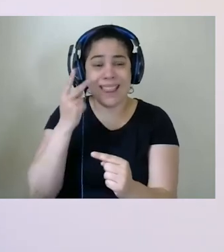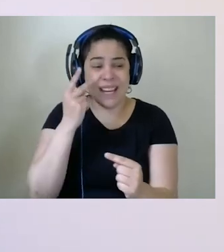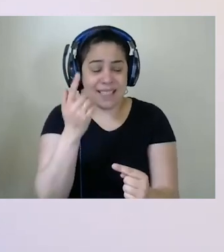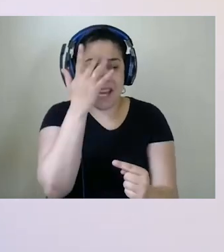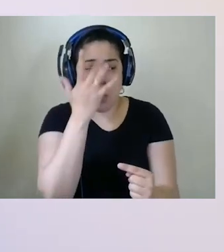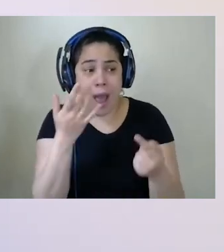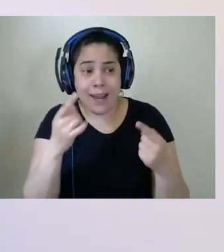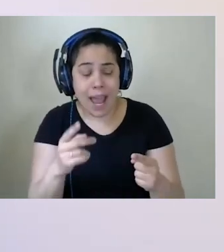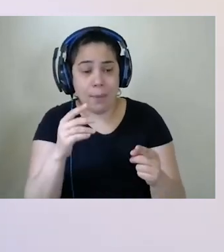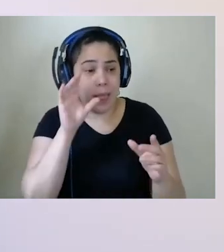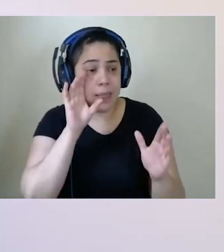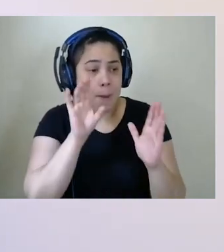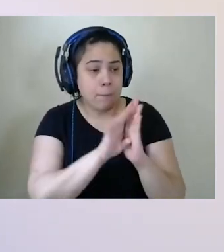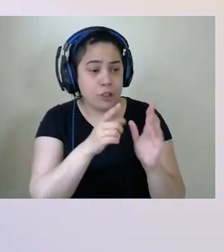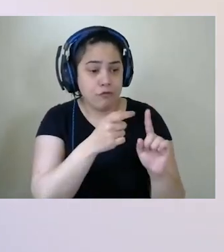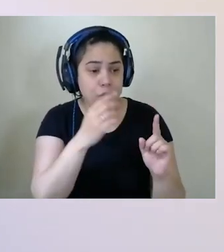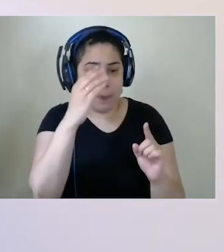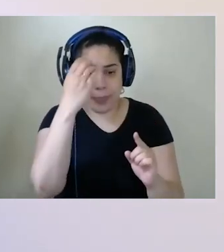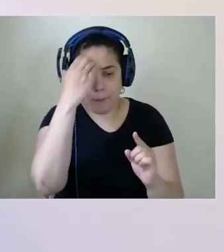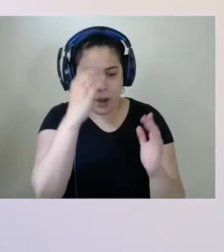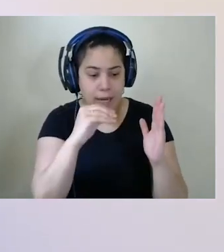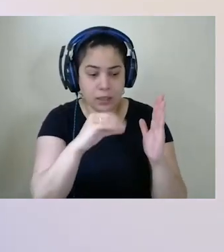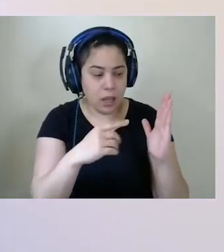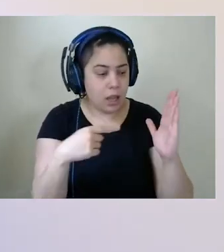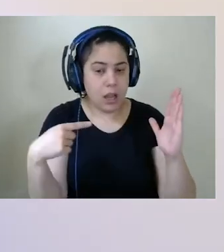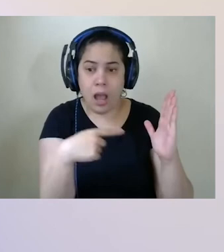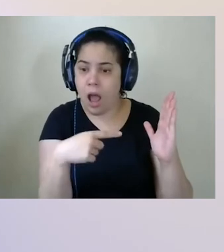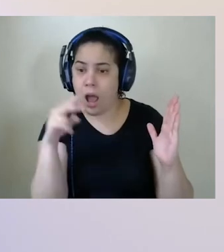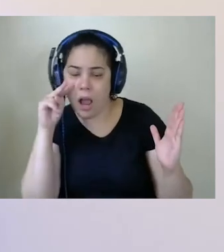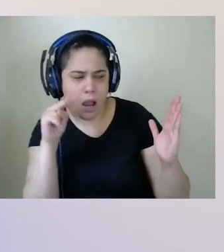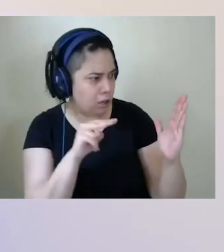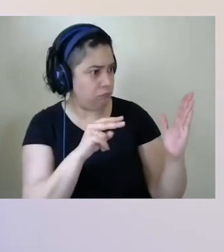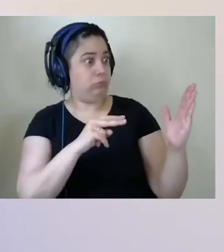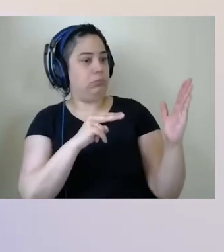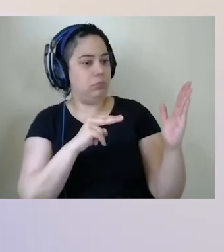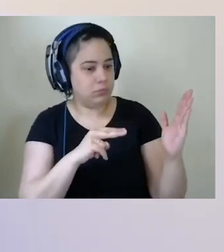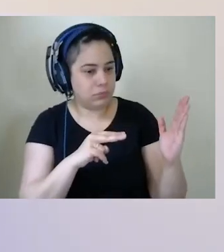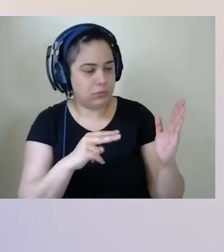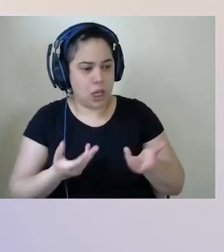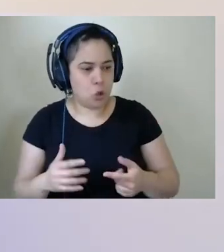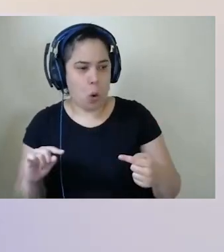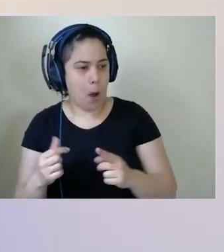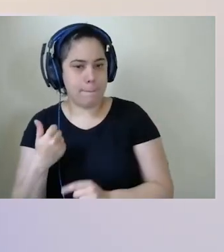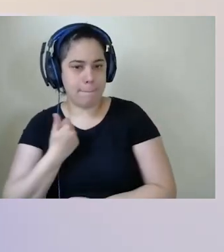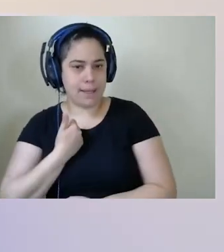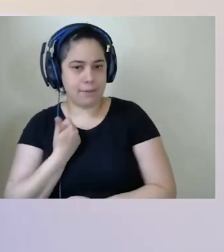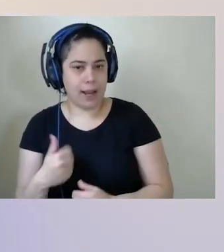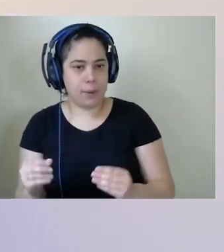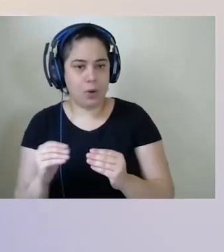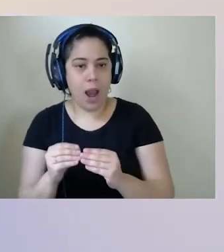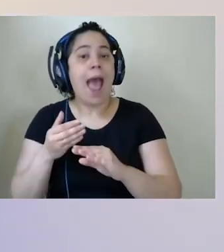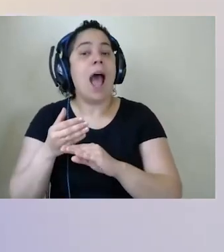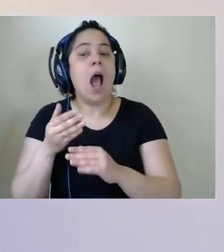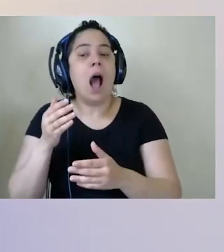had 3 patients, this was just astounding to me, I had 3 patients in 1 week who had been doing neurofeedback